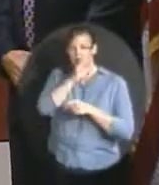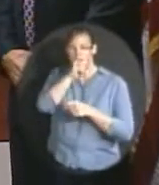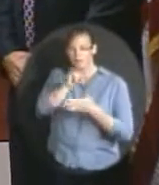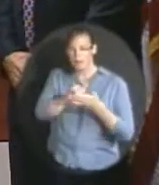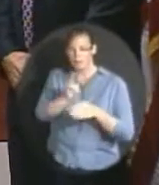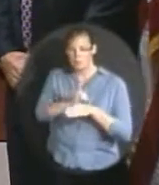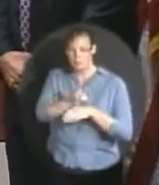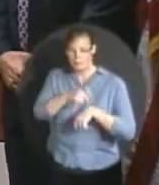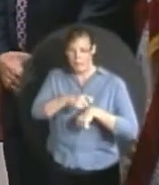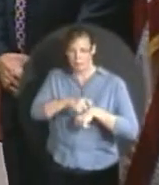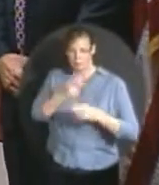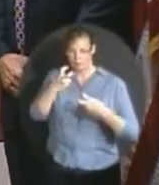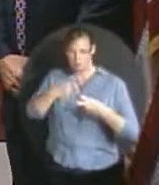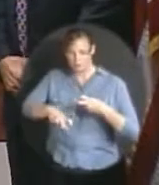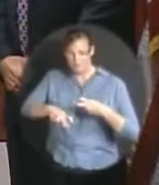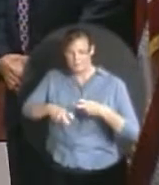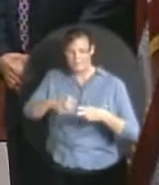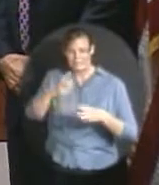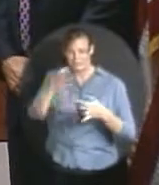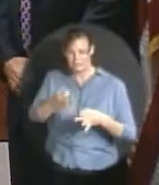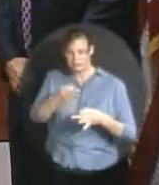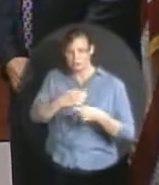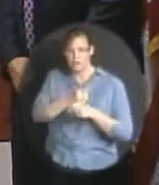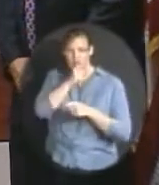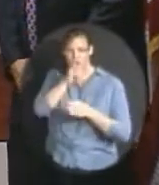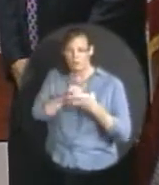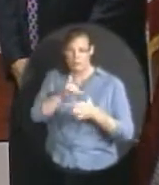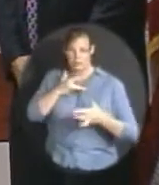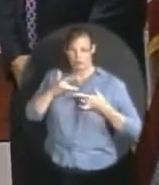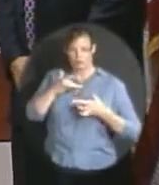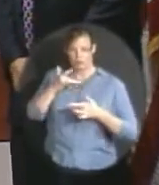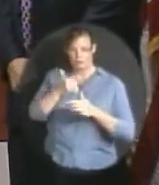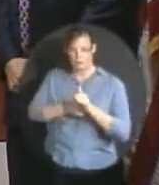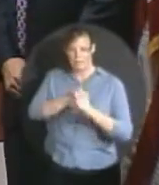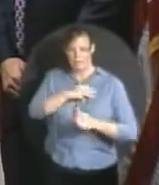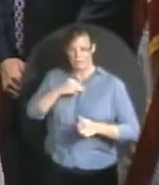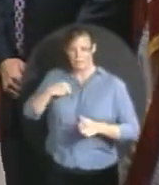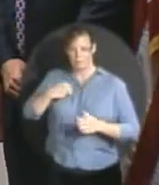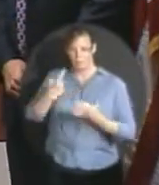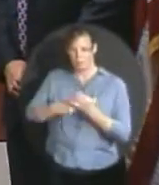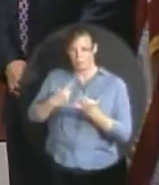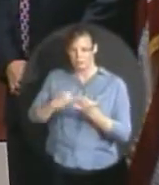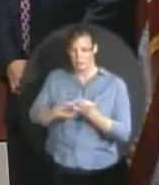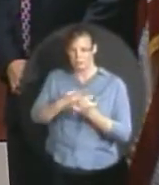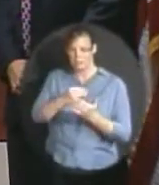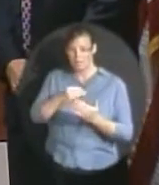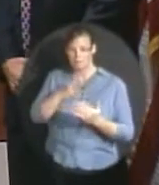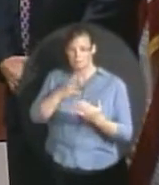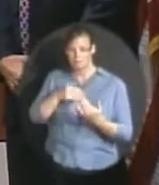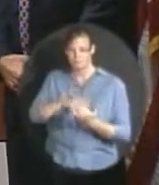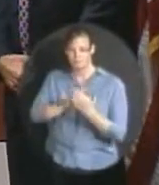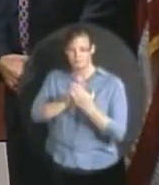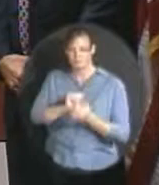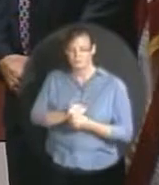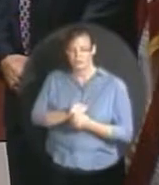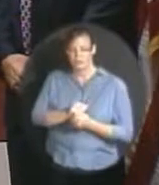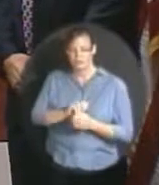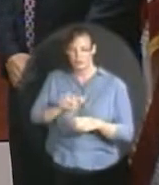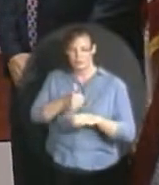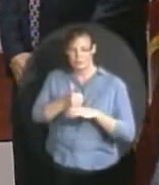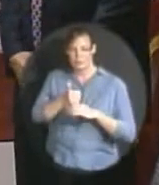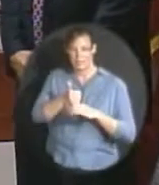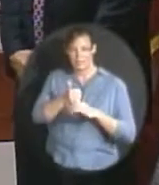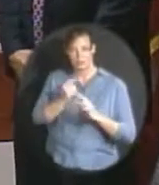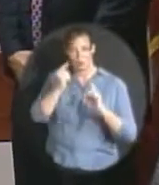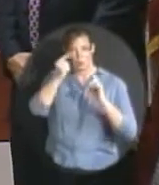took time on those tough decisions, and you made sure that the concerns of each member were discussed and addressed. You set the bar high